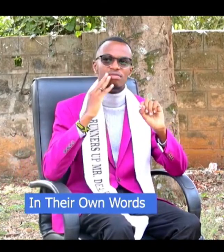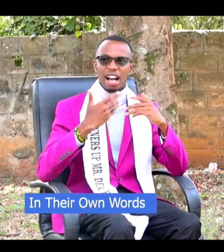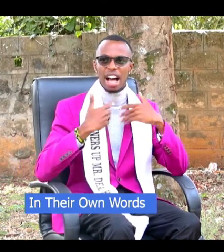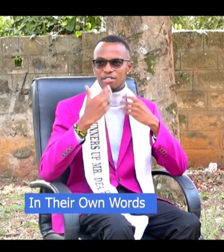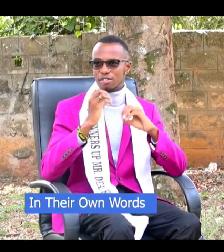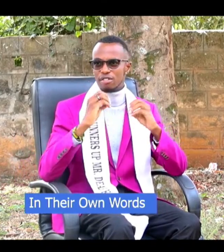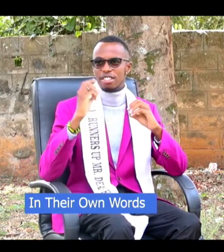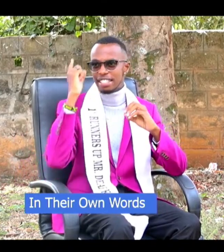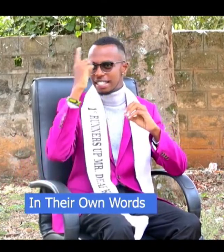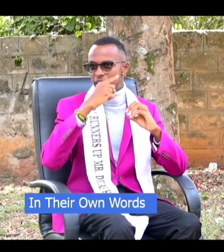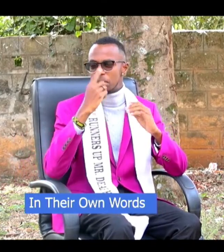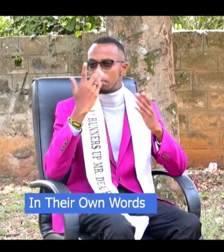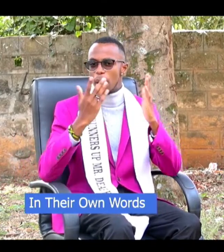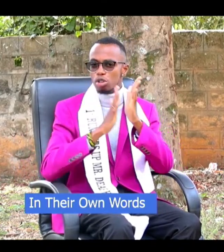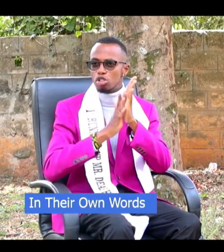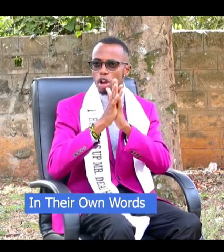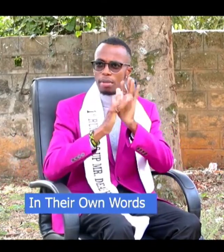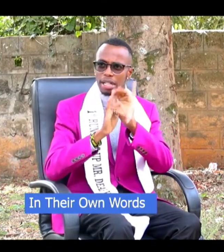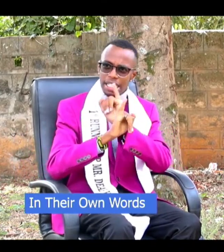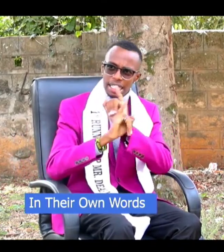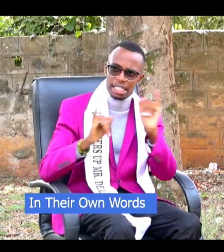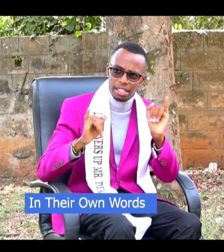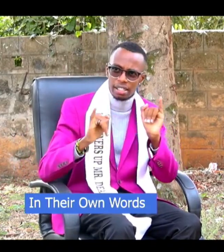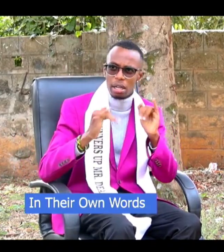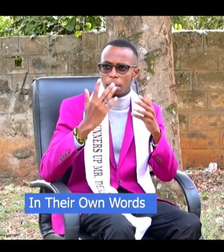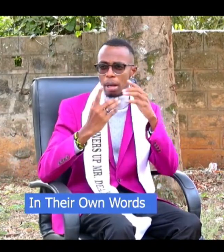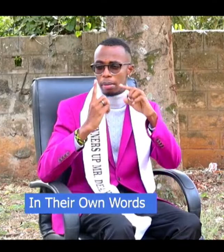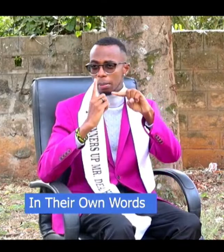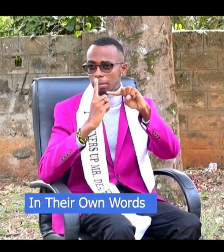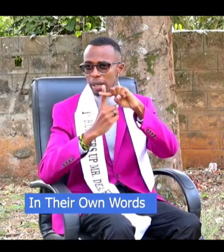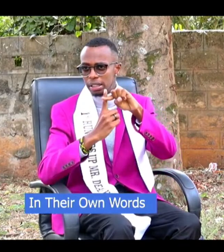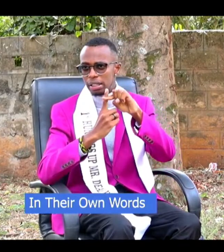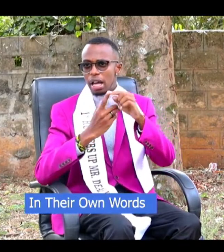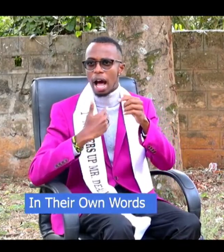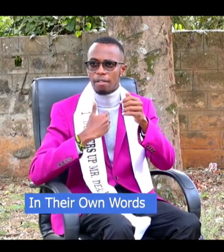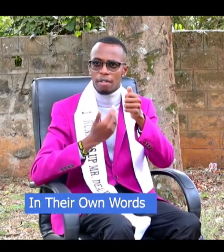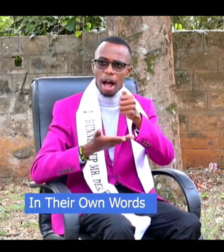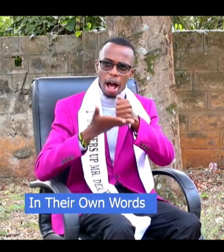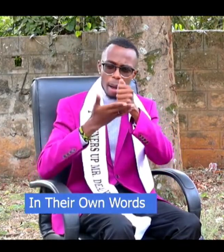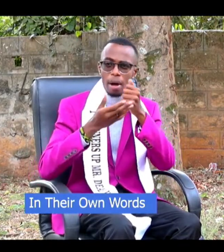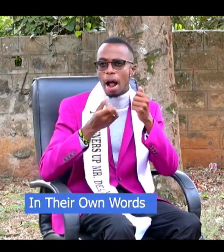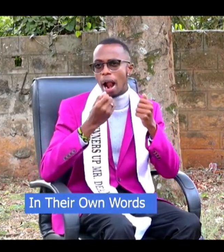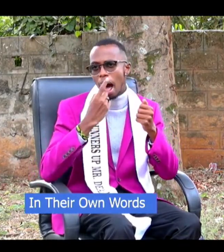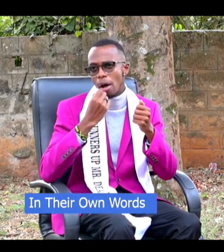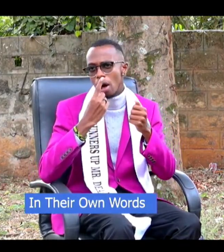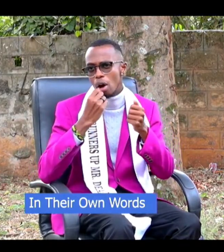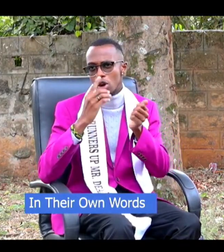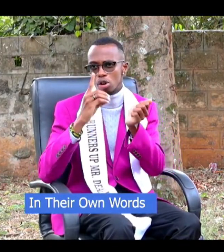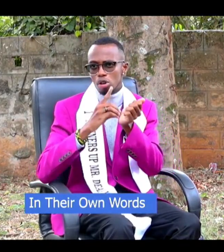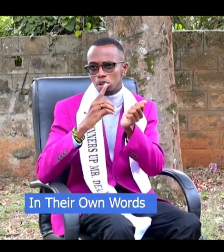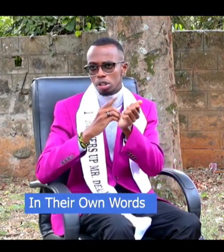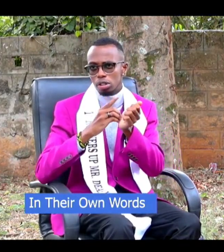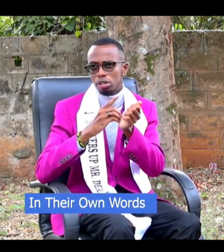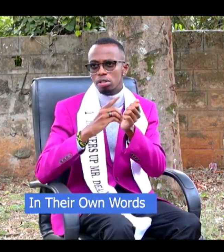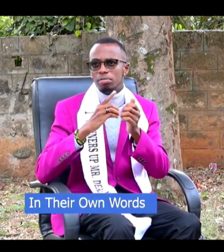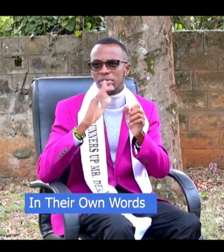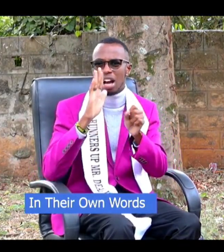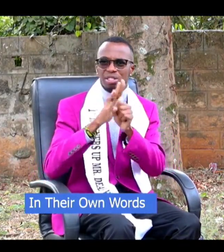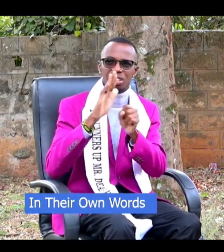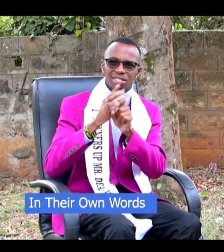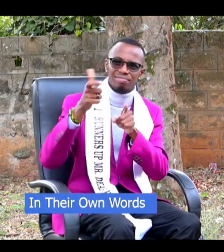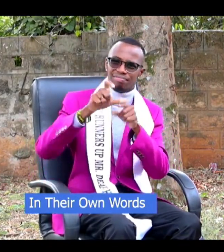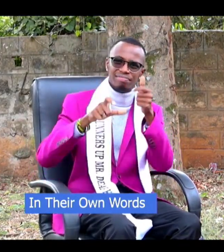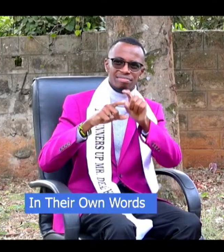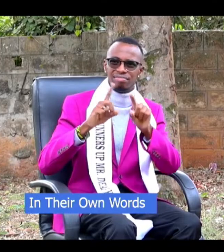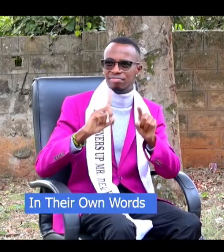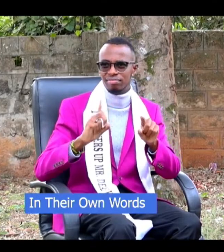There is specific colors for ladies, but I choose colors that complement my skin colors.